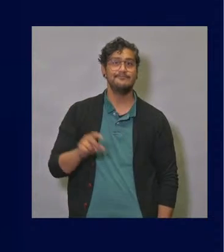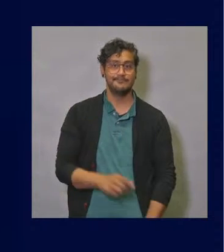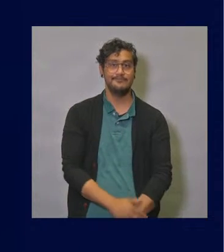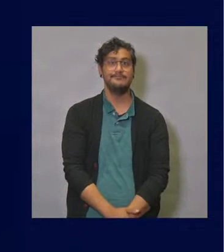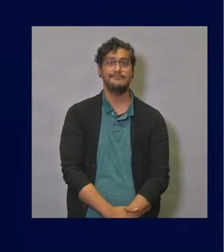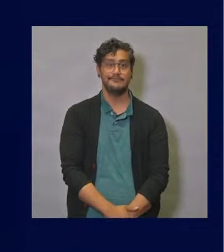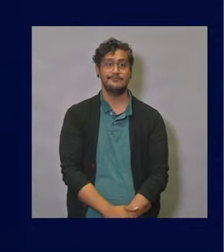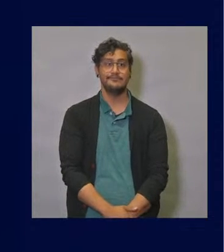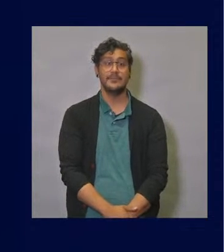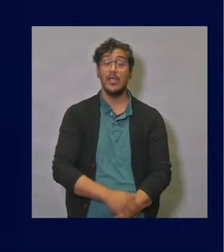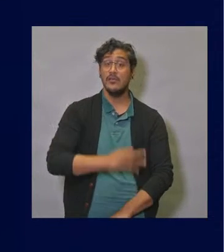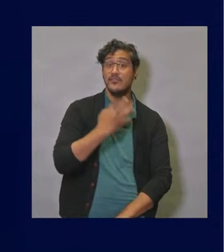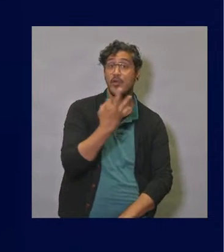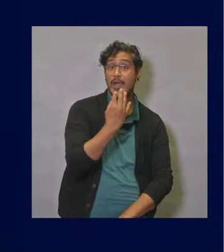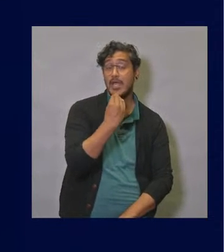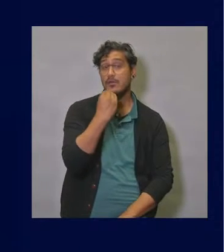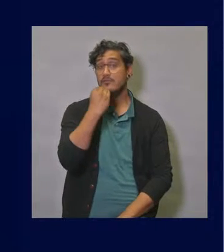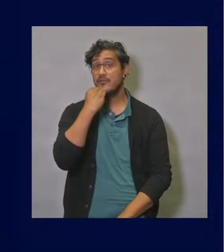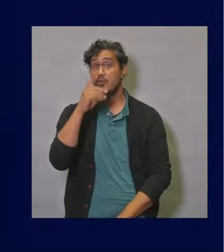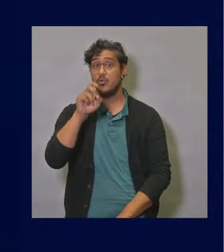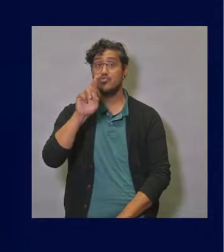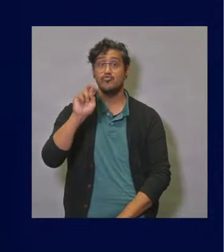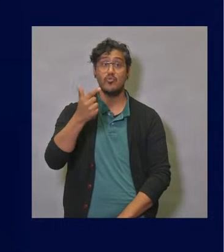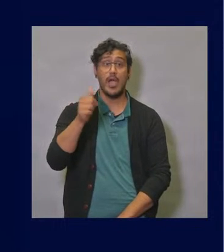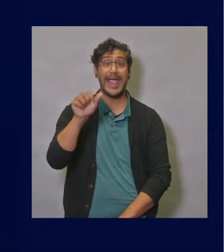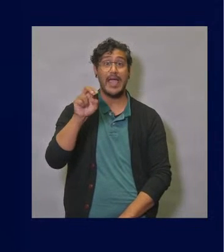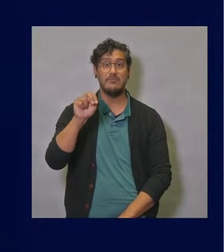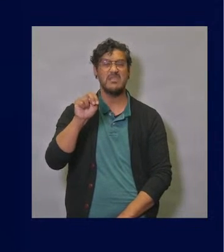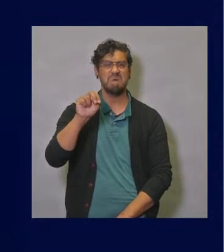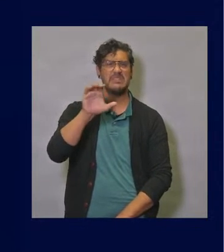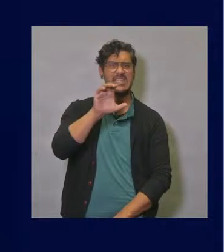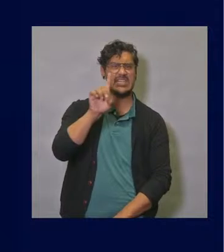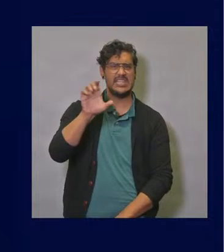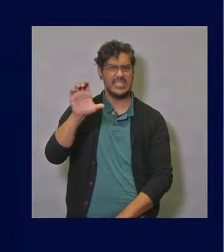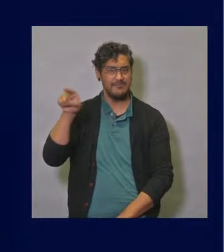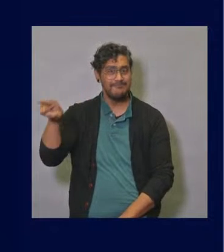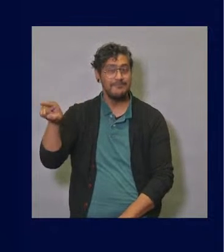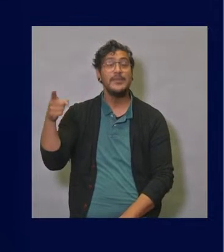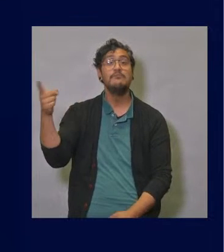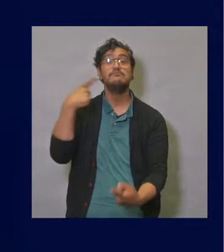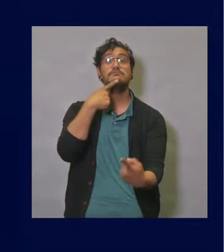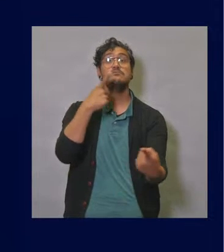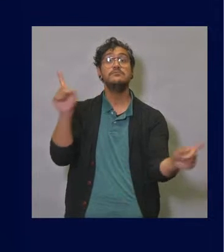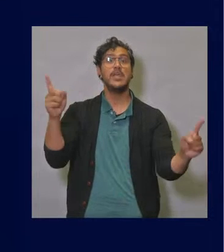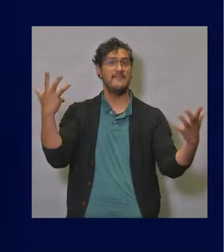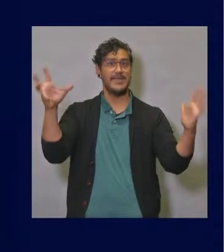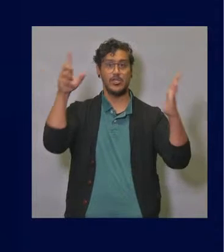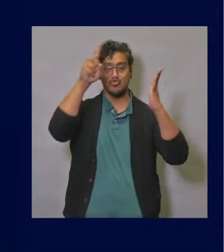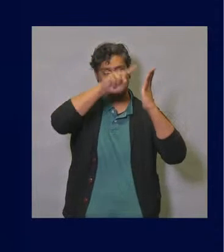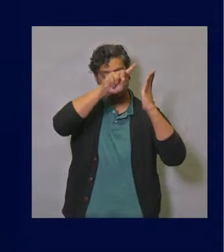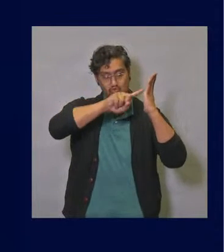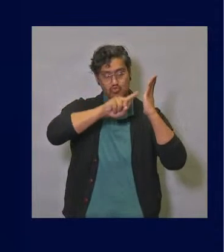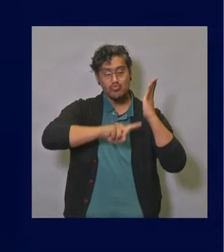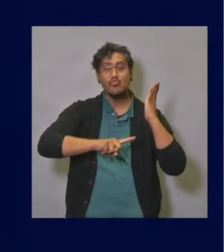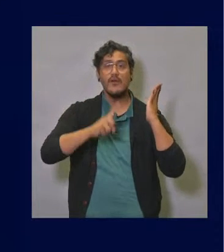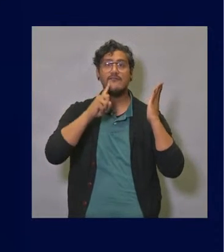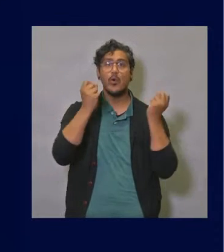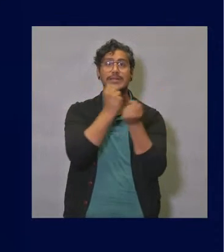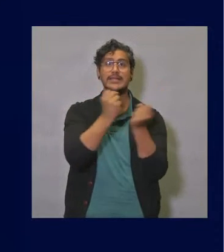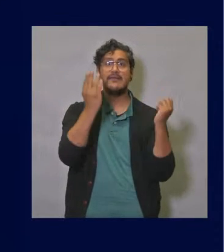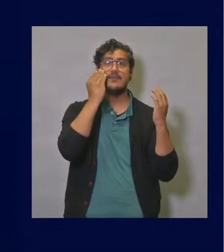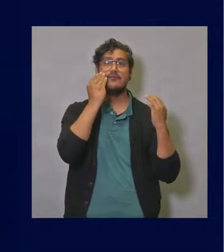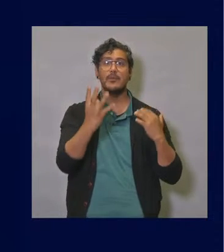On Friday, the Food and Drug Administration and the Centers for Disease Control and Prevention announced they had completed their review of safety